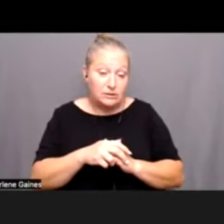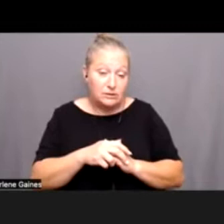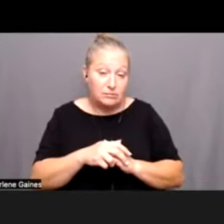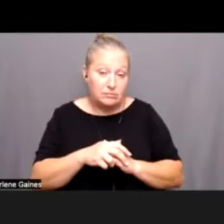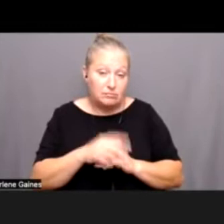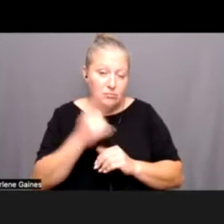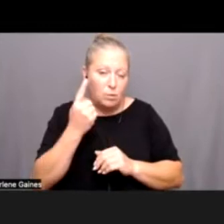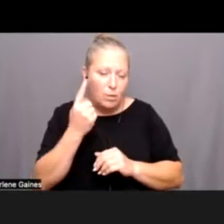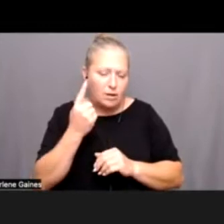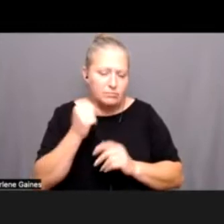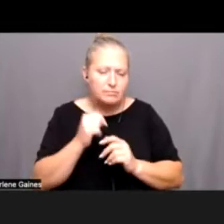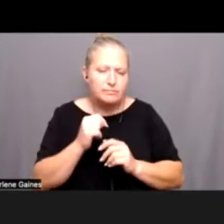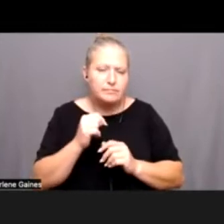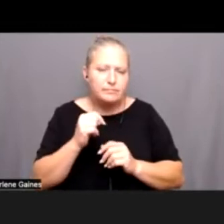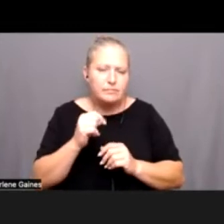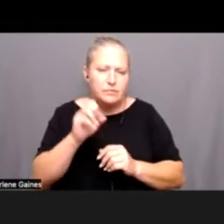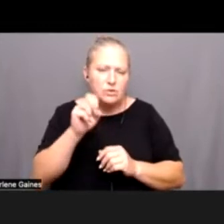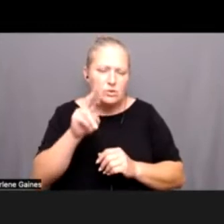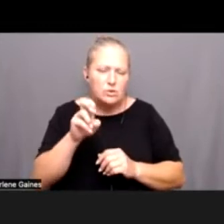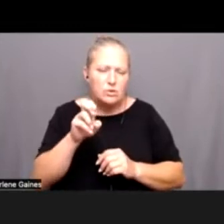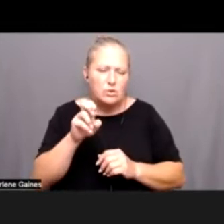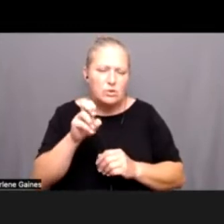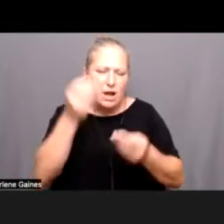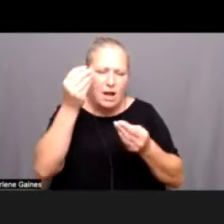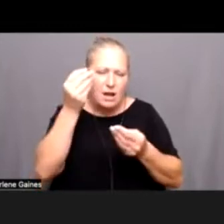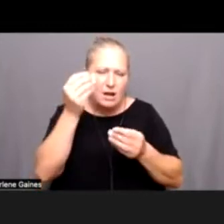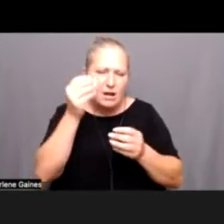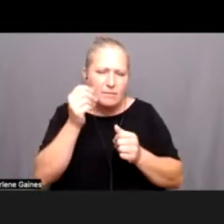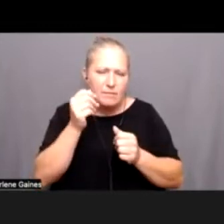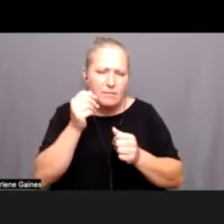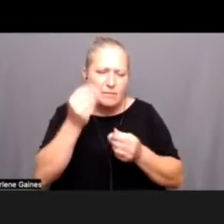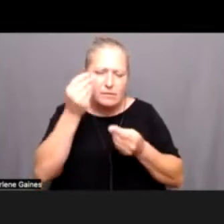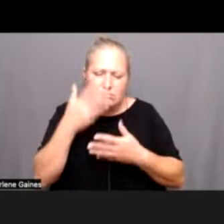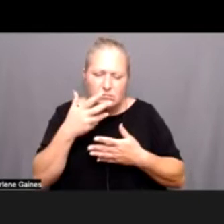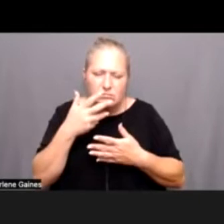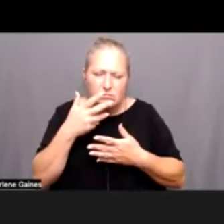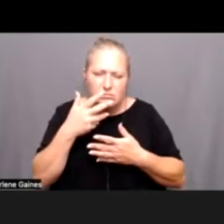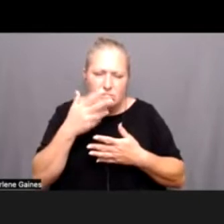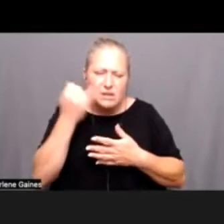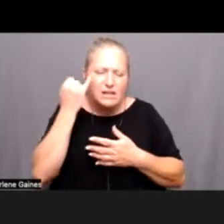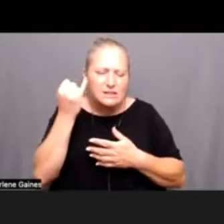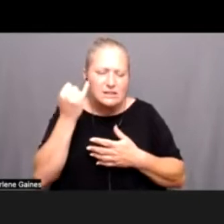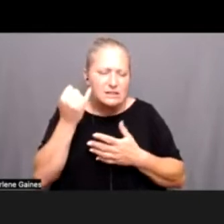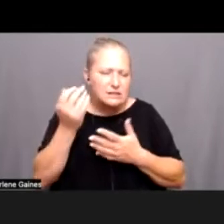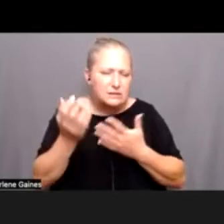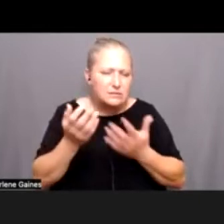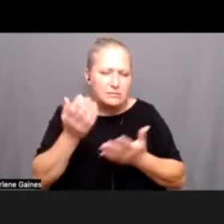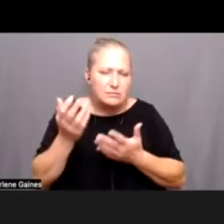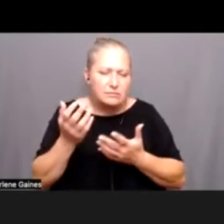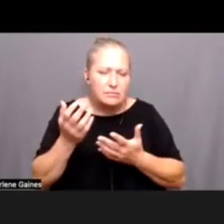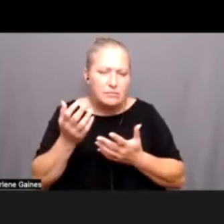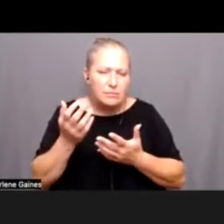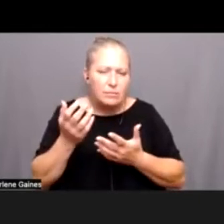Just one. Sue, could you just let us, or just tell us, or give us an idea